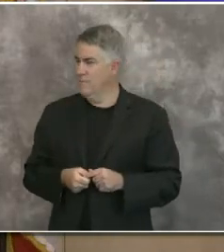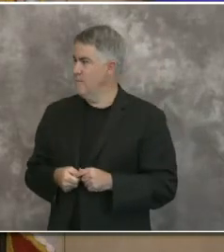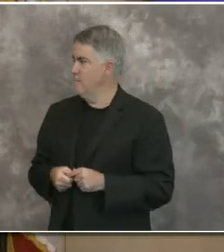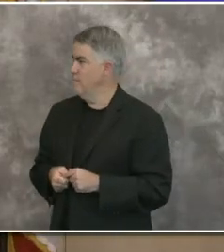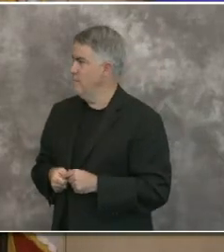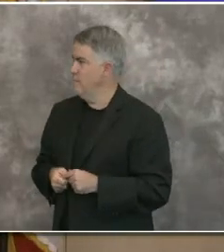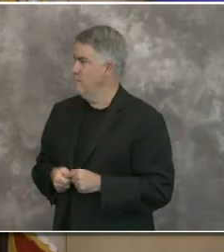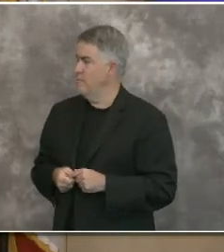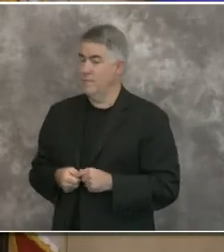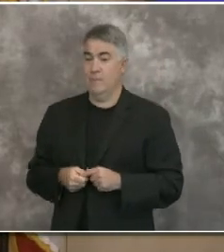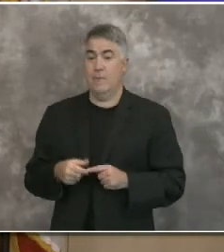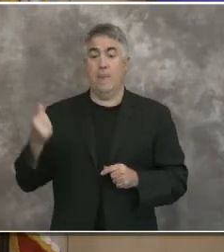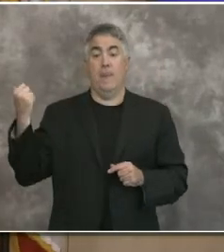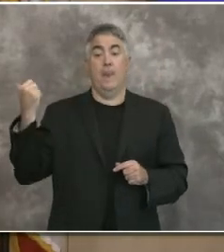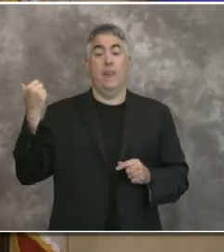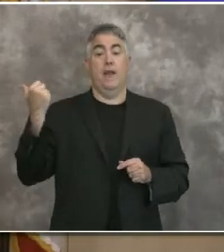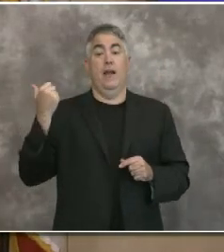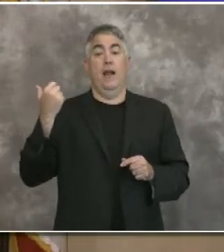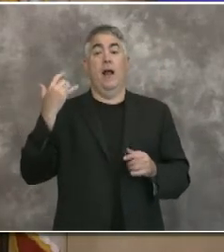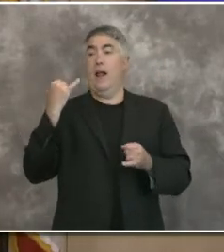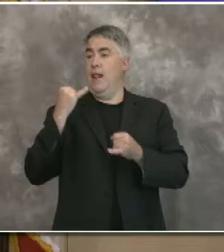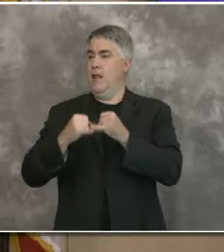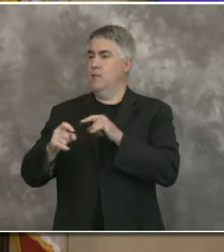Thank you. We'll now go to our last call-in question.